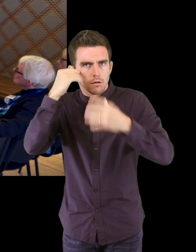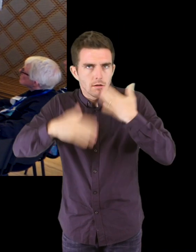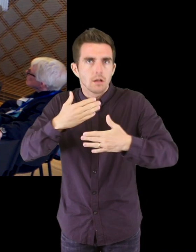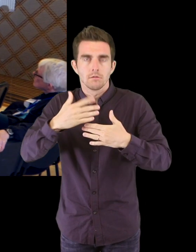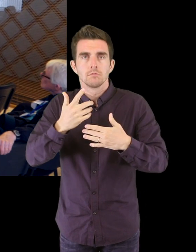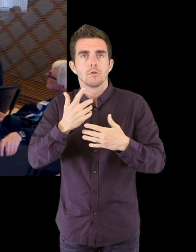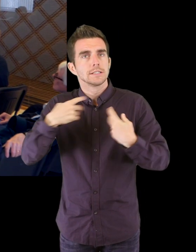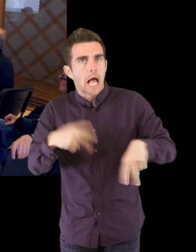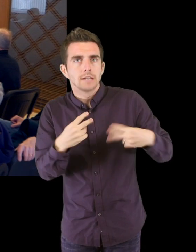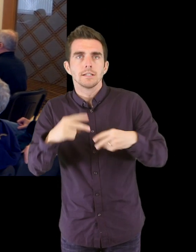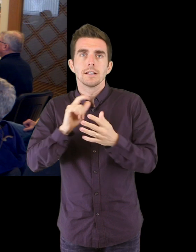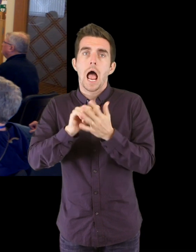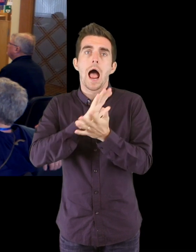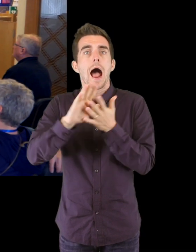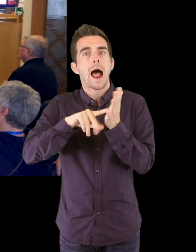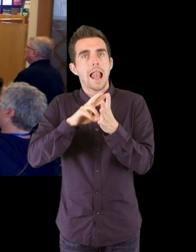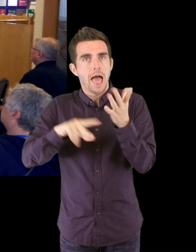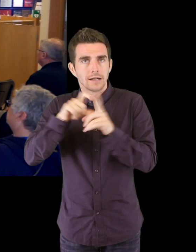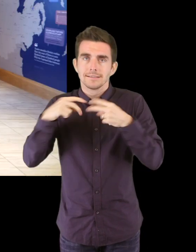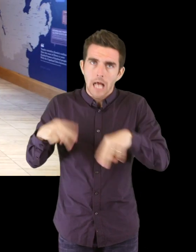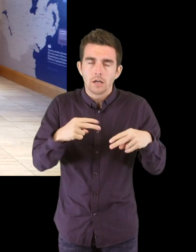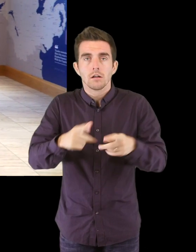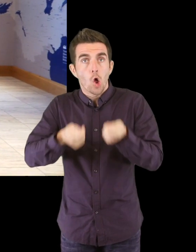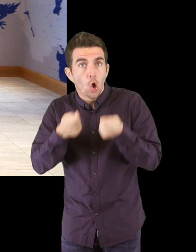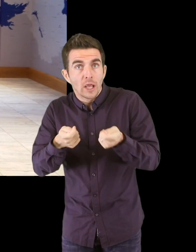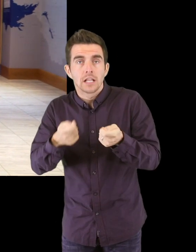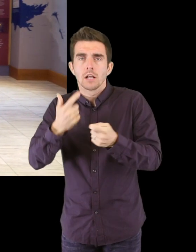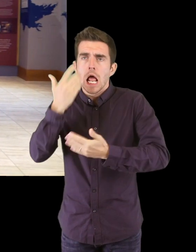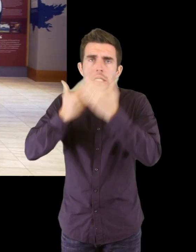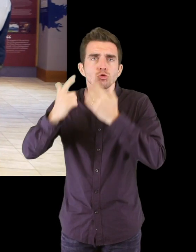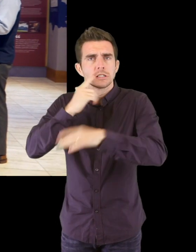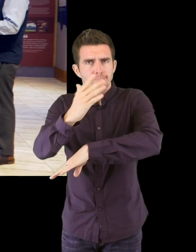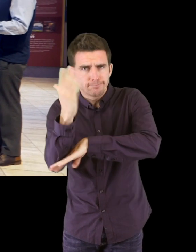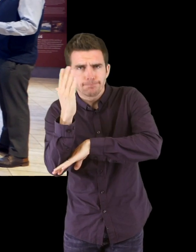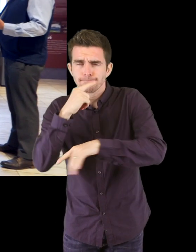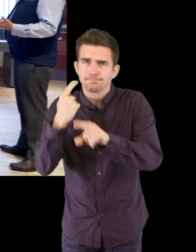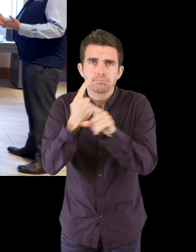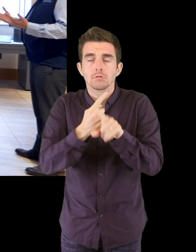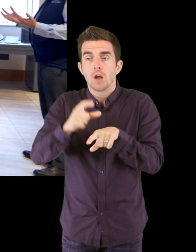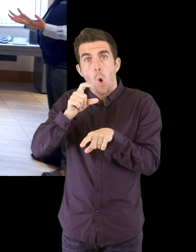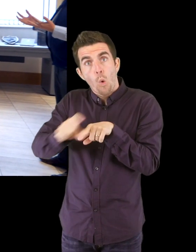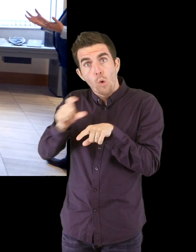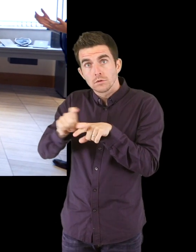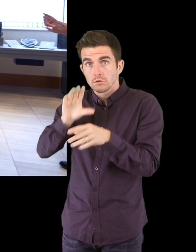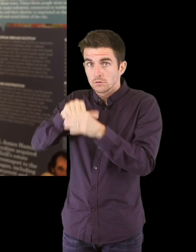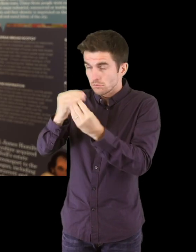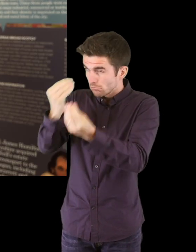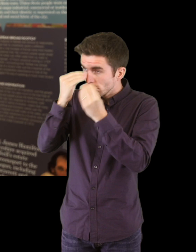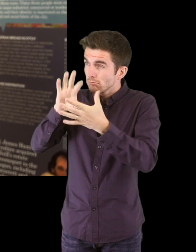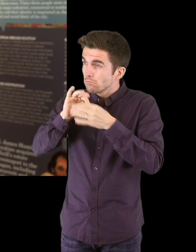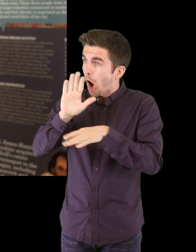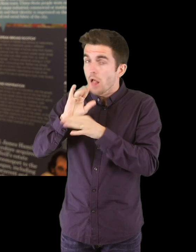Scottish country dancing and Highland dance displays, cookery demonstrations, historical talks and lectures,